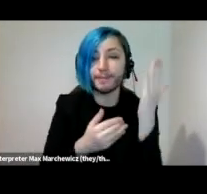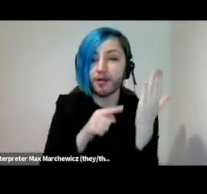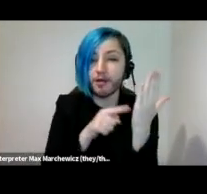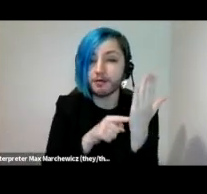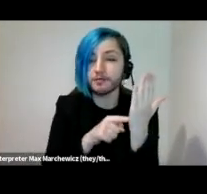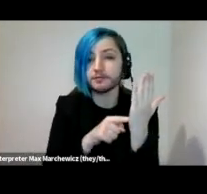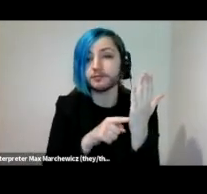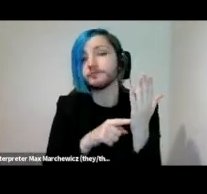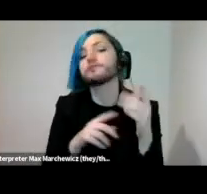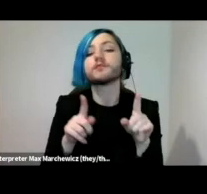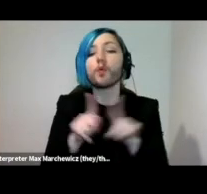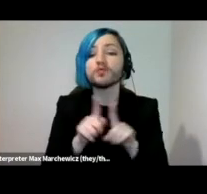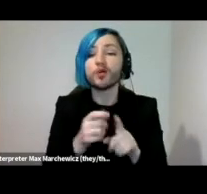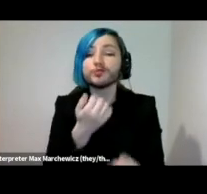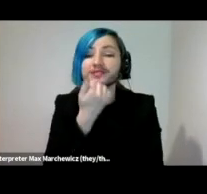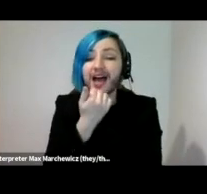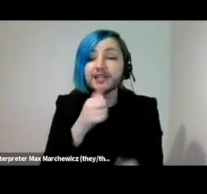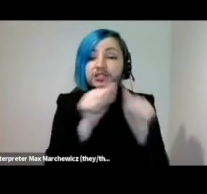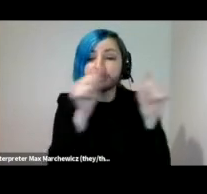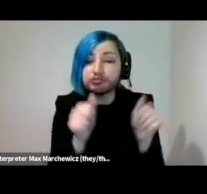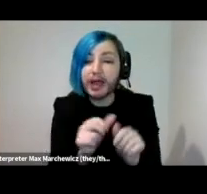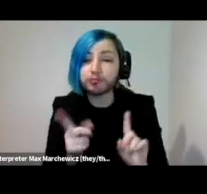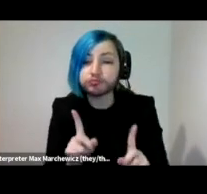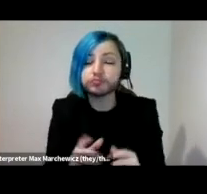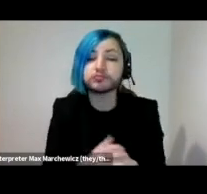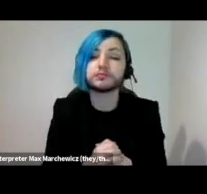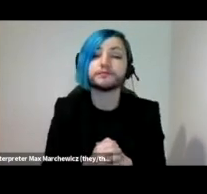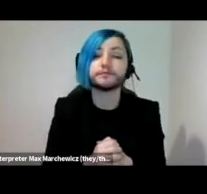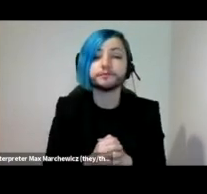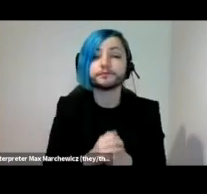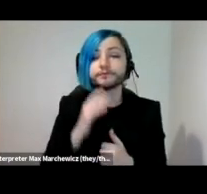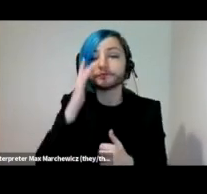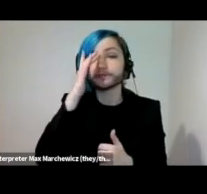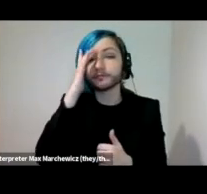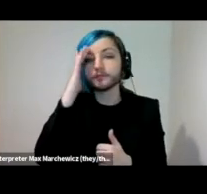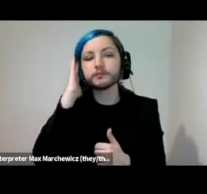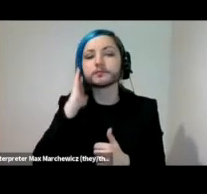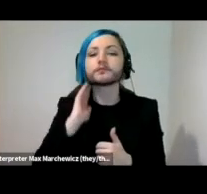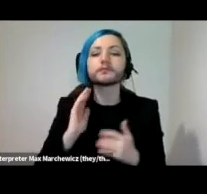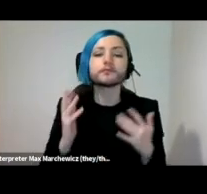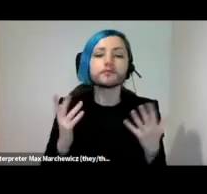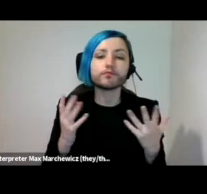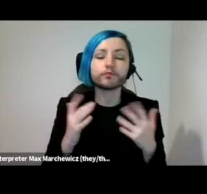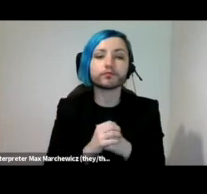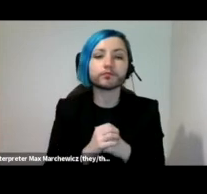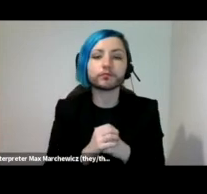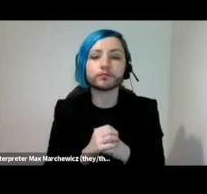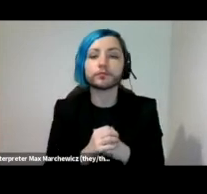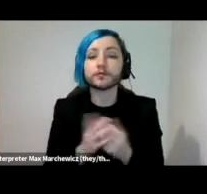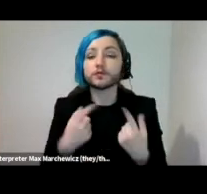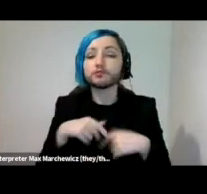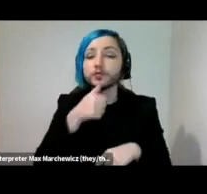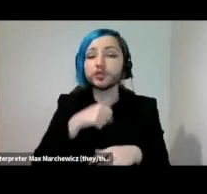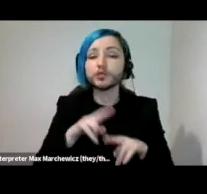extent the size and shape of them. So we make them from fused